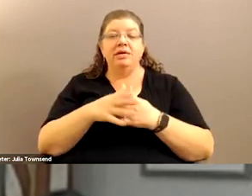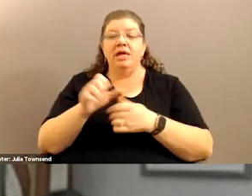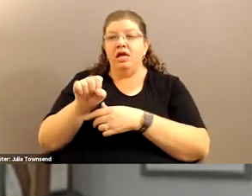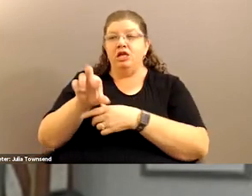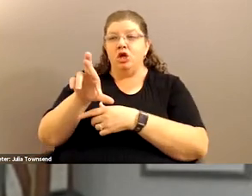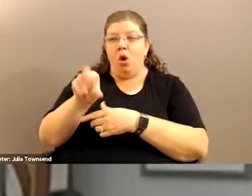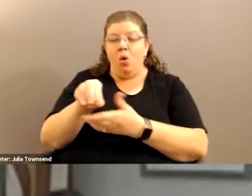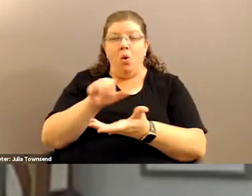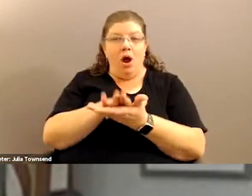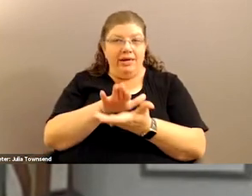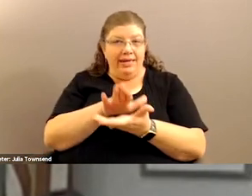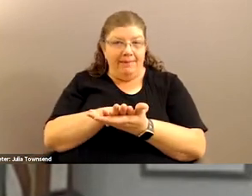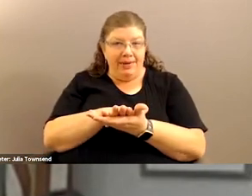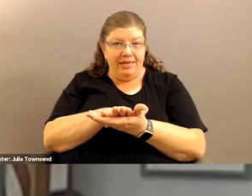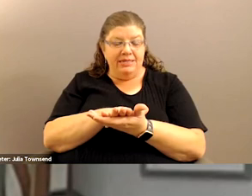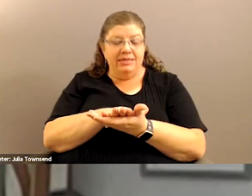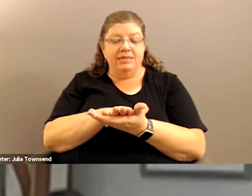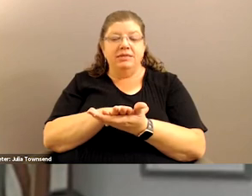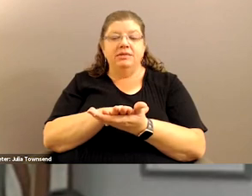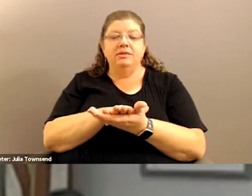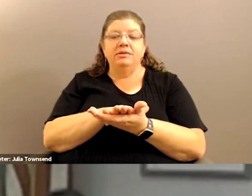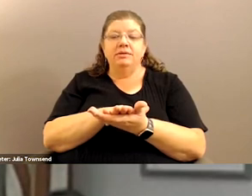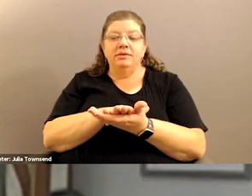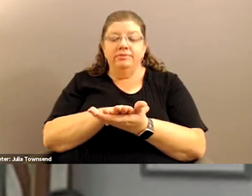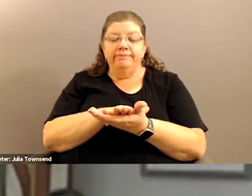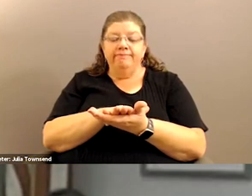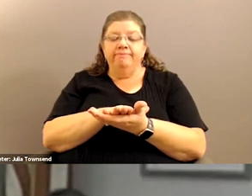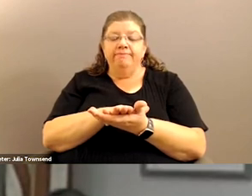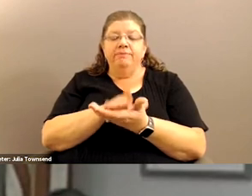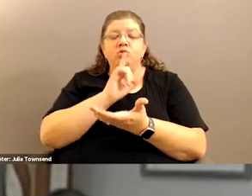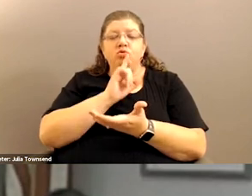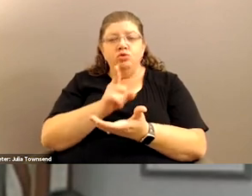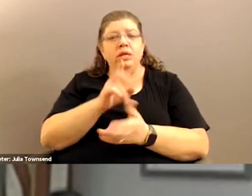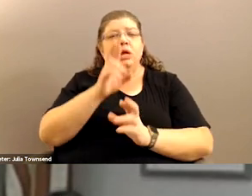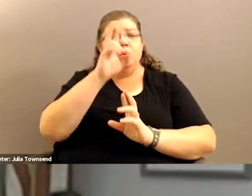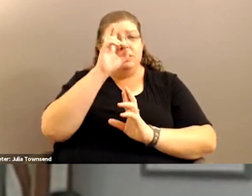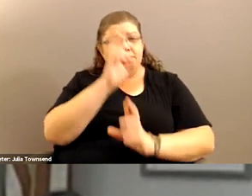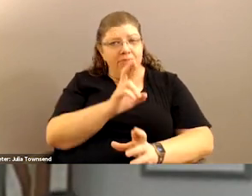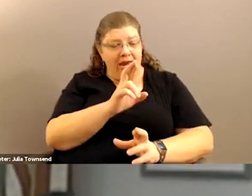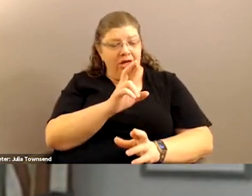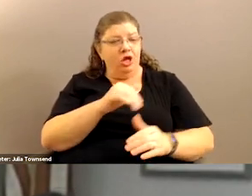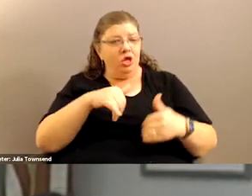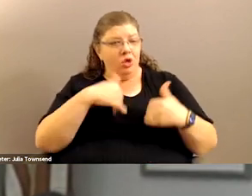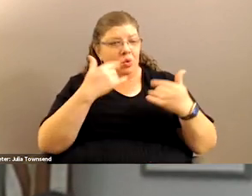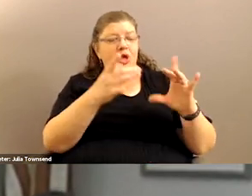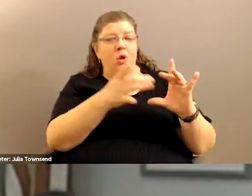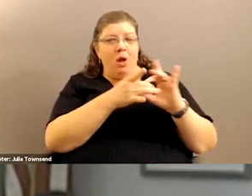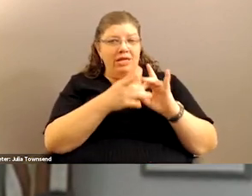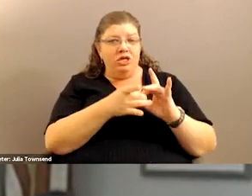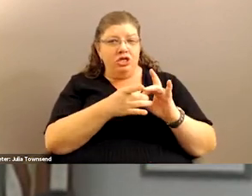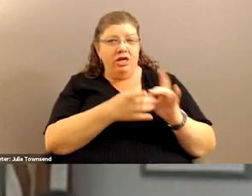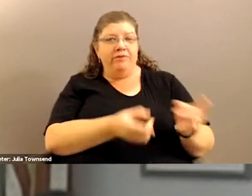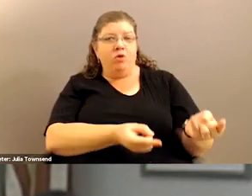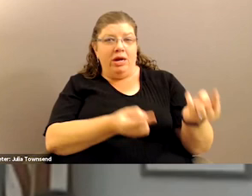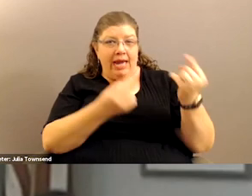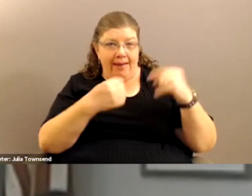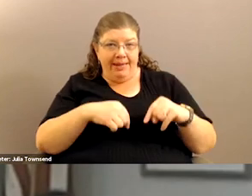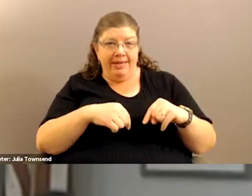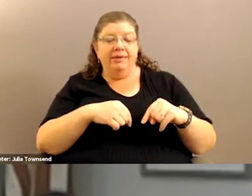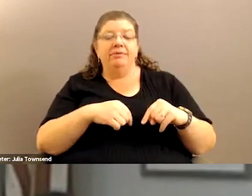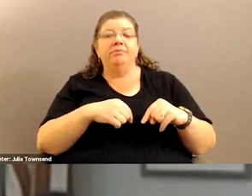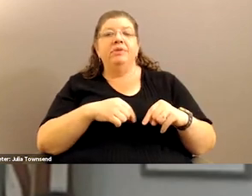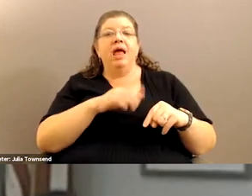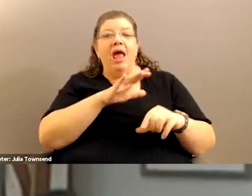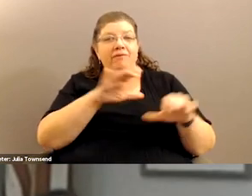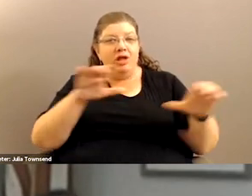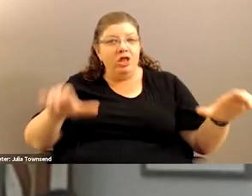campus and i truly respect the youth coalition for coming and having their